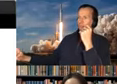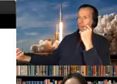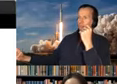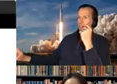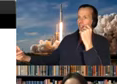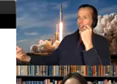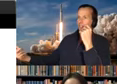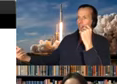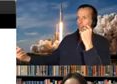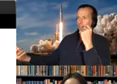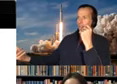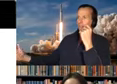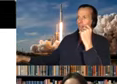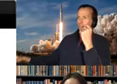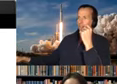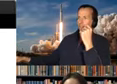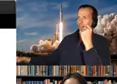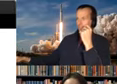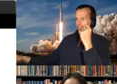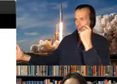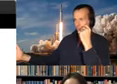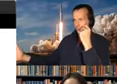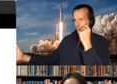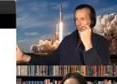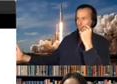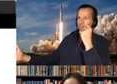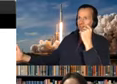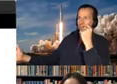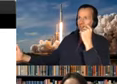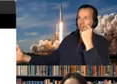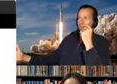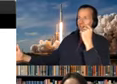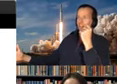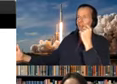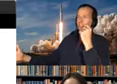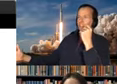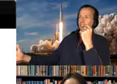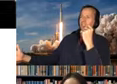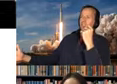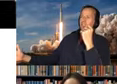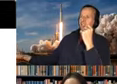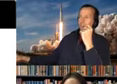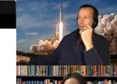sort of much broader, much more intuitive metrics. And the first question would be, how deadly is the virus?